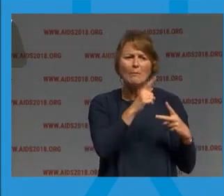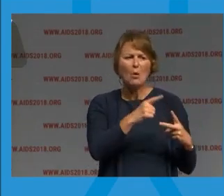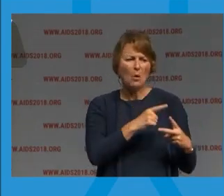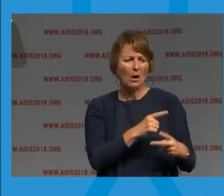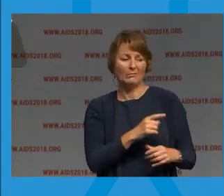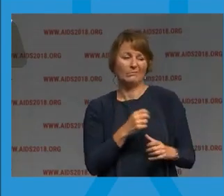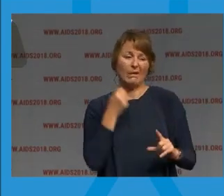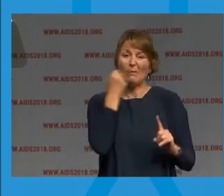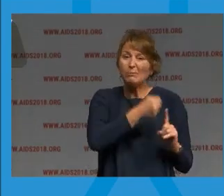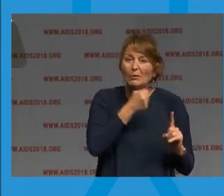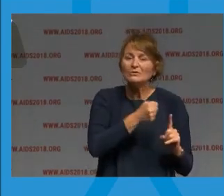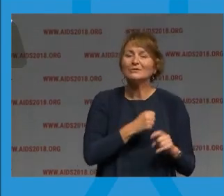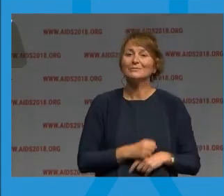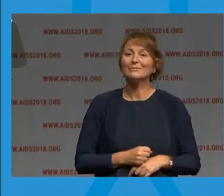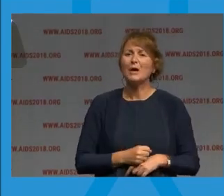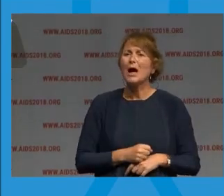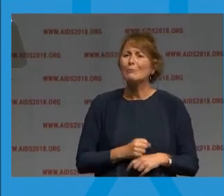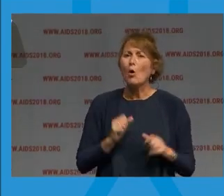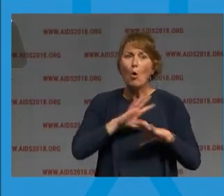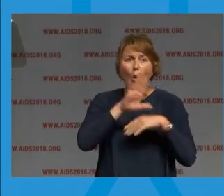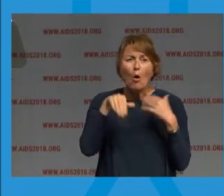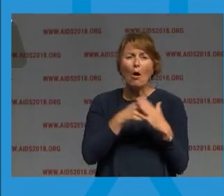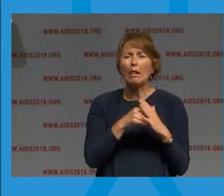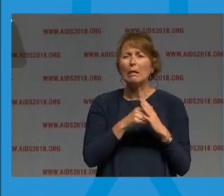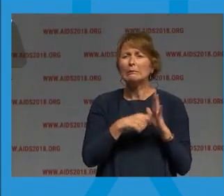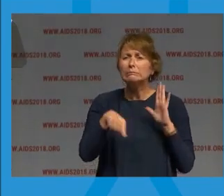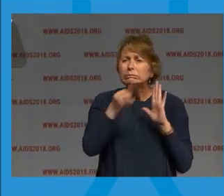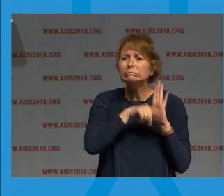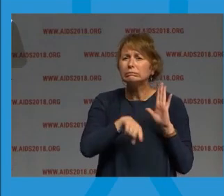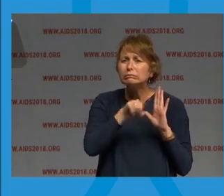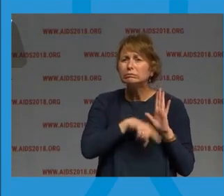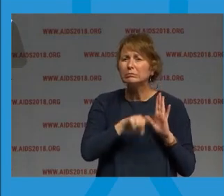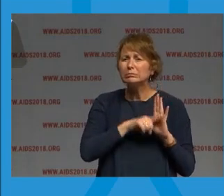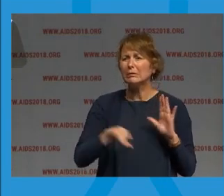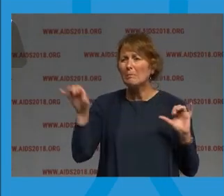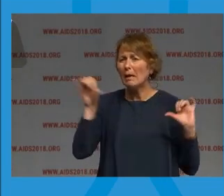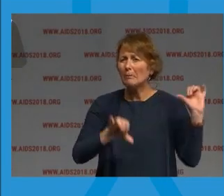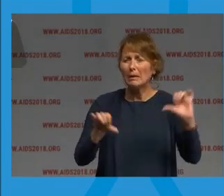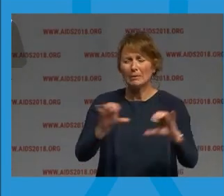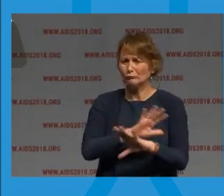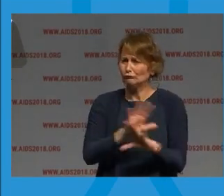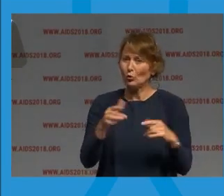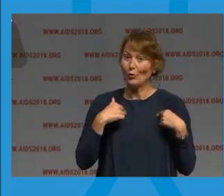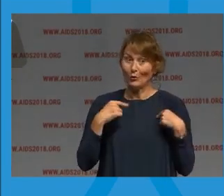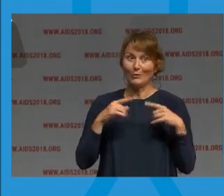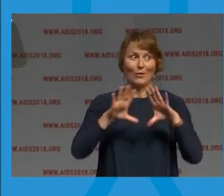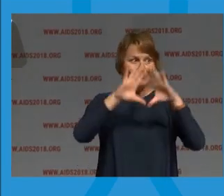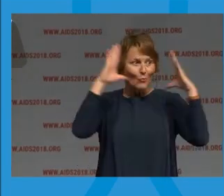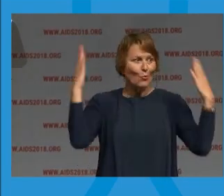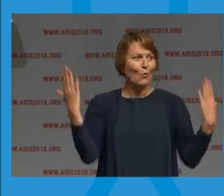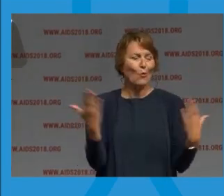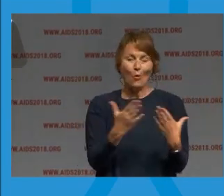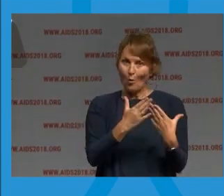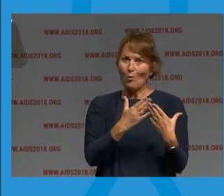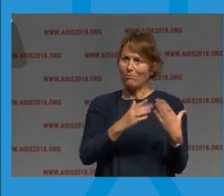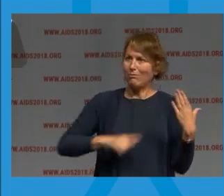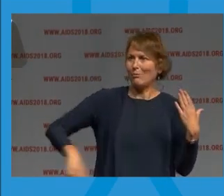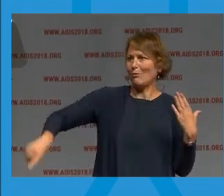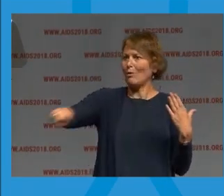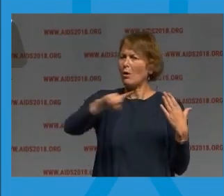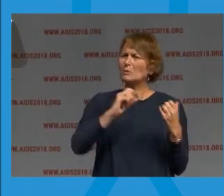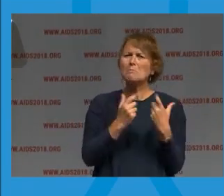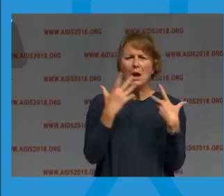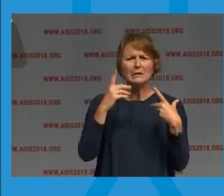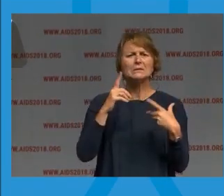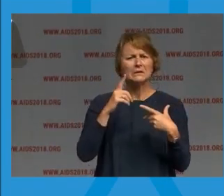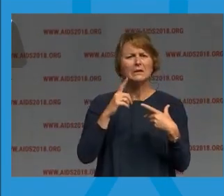It's not all bad news. We have come a long way as a global community from that moral